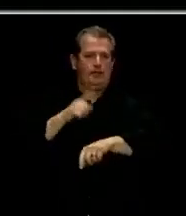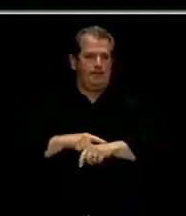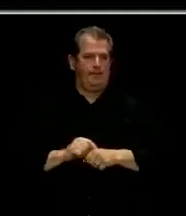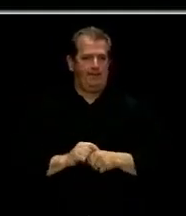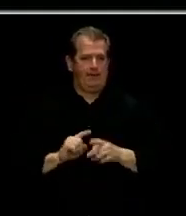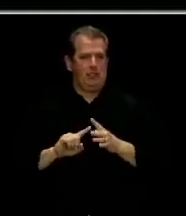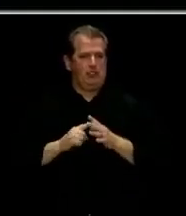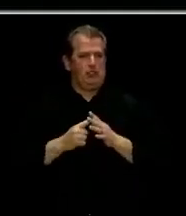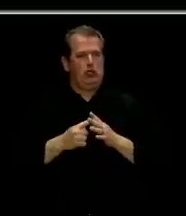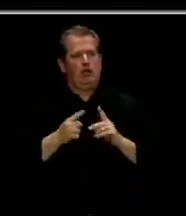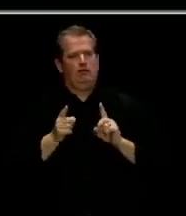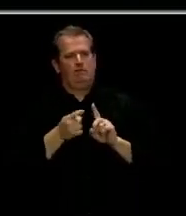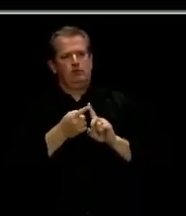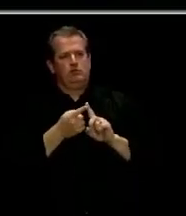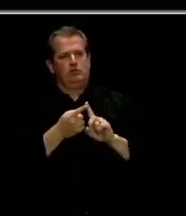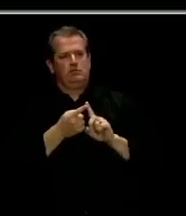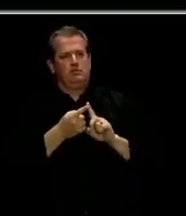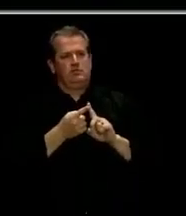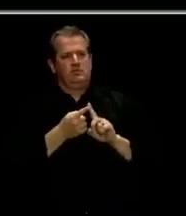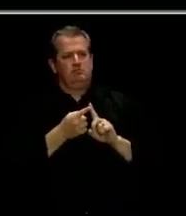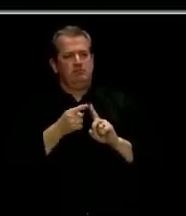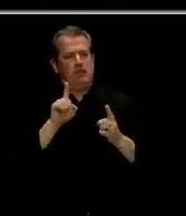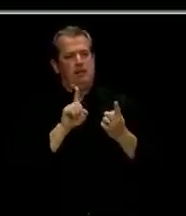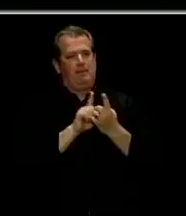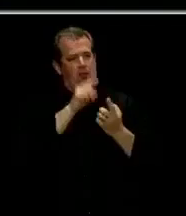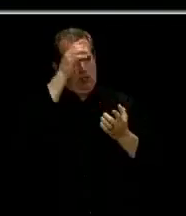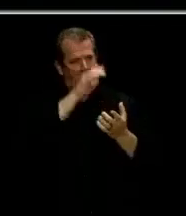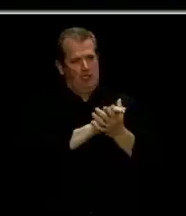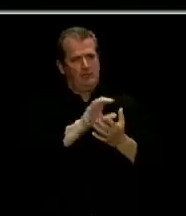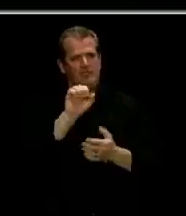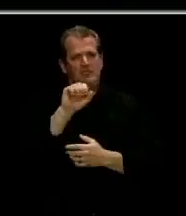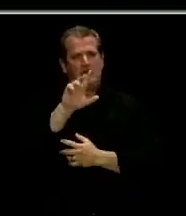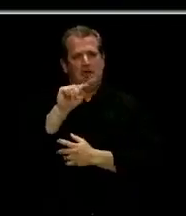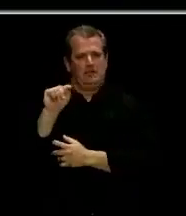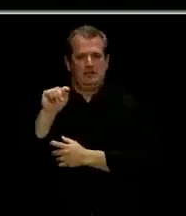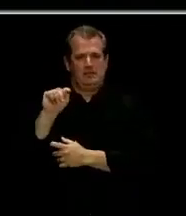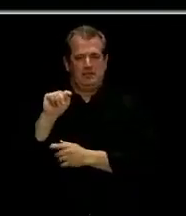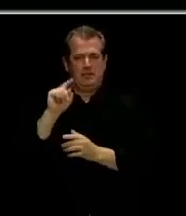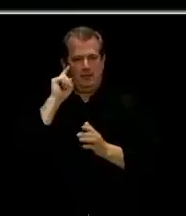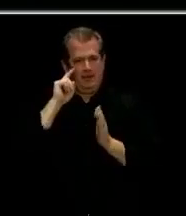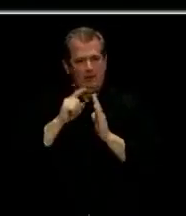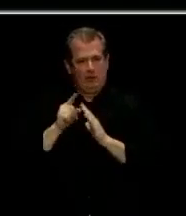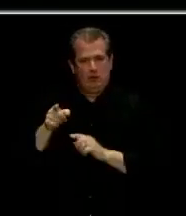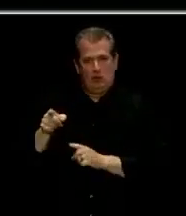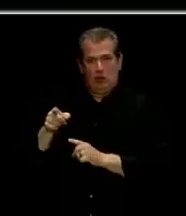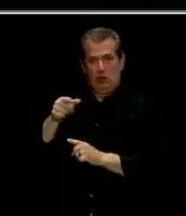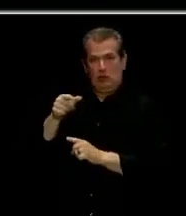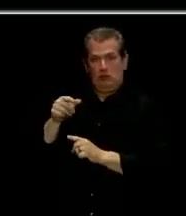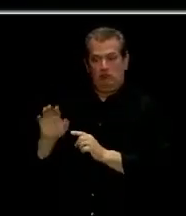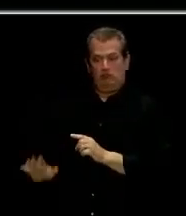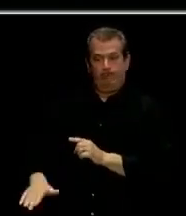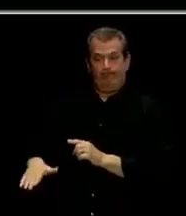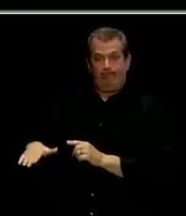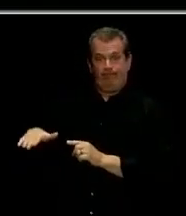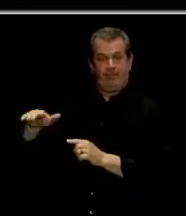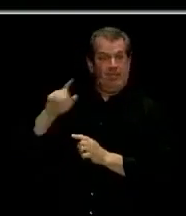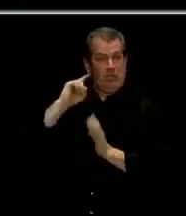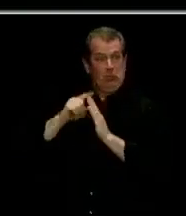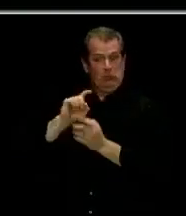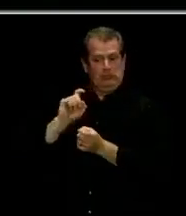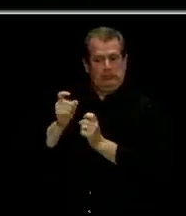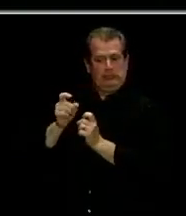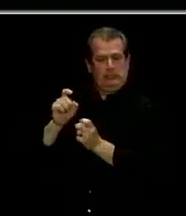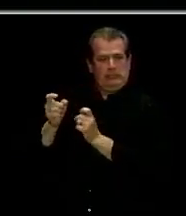by getting to know her husband, Scott, and I've watched her grow in